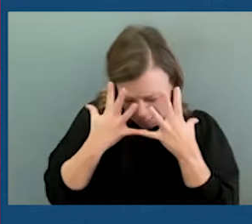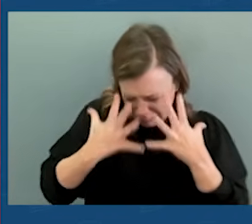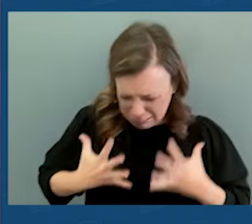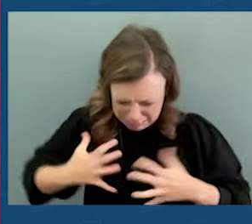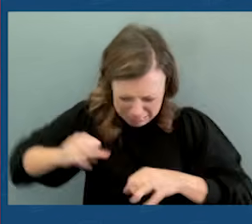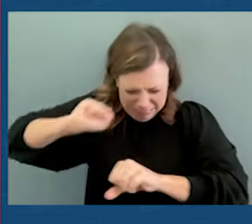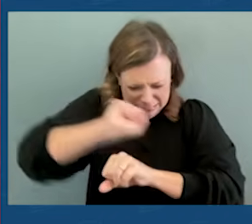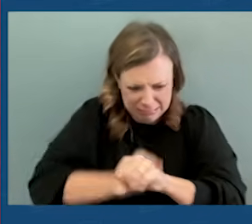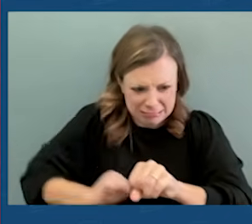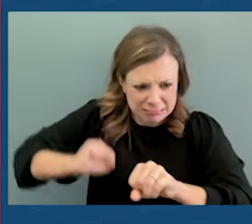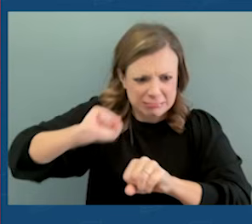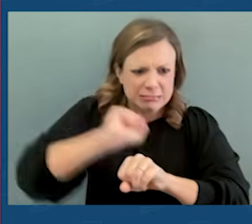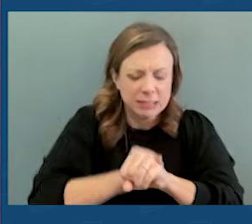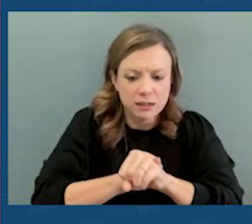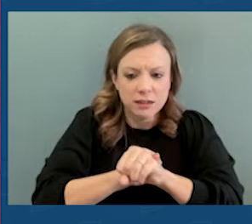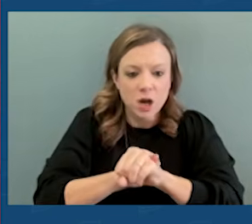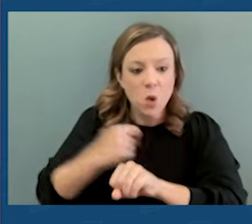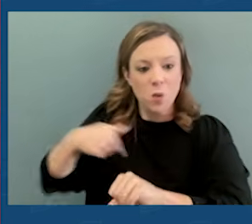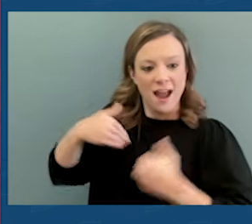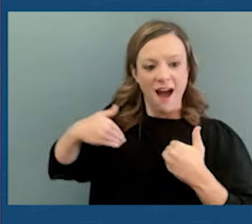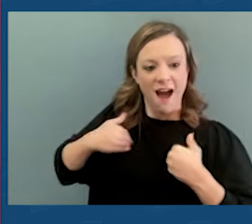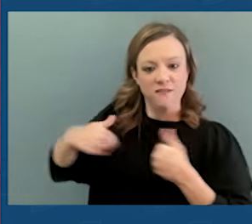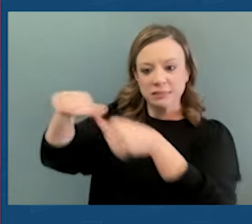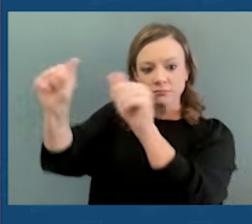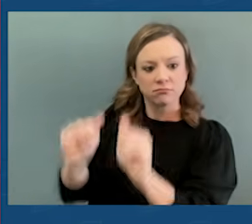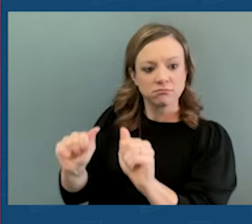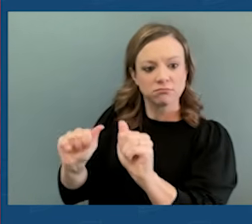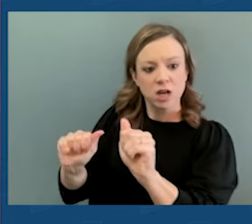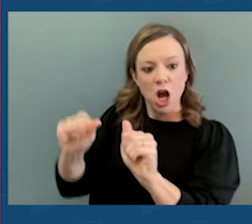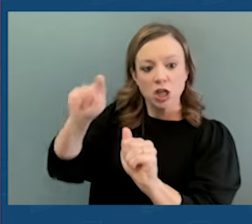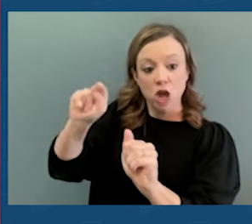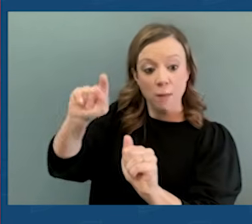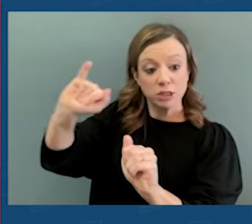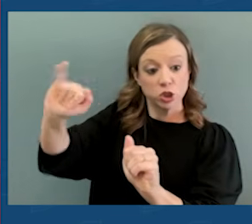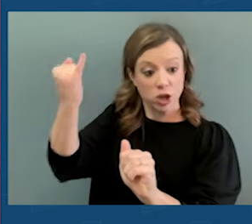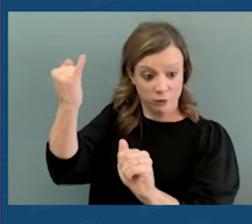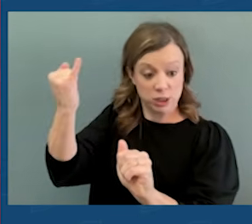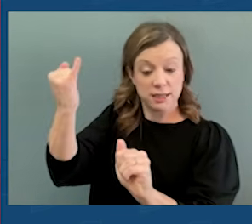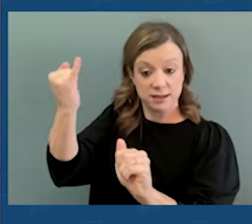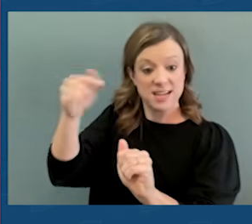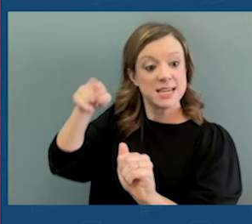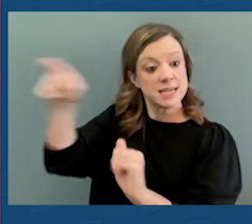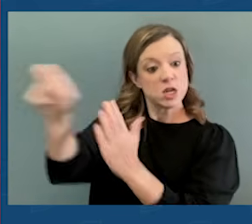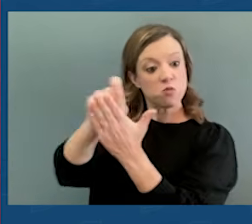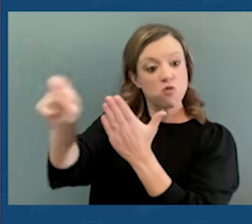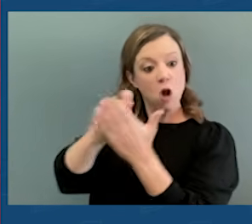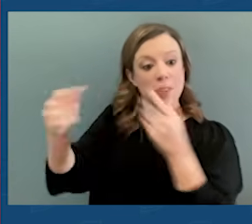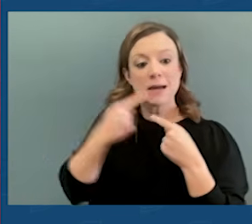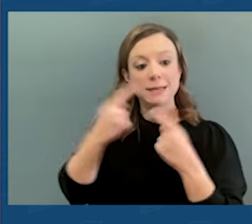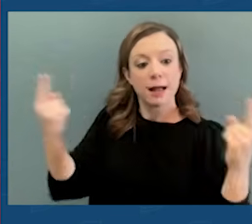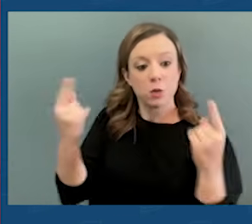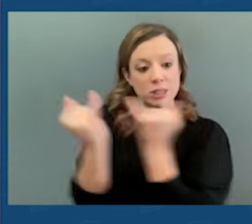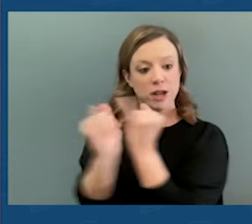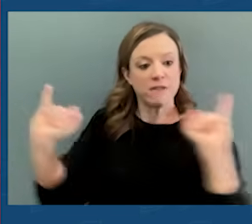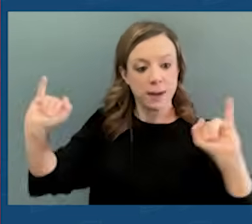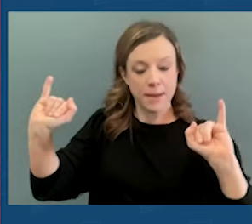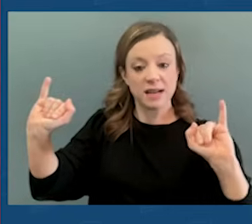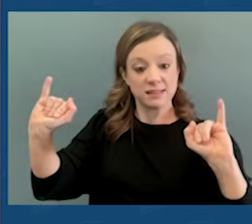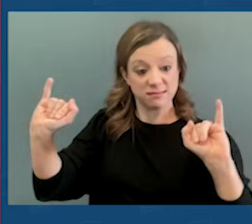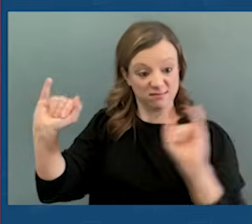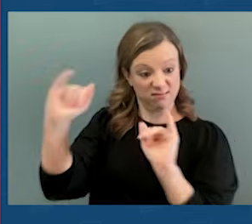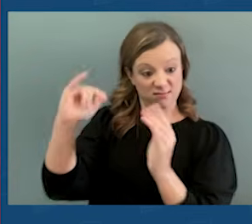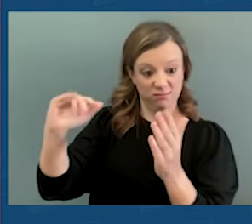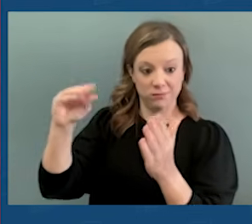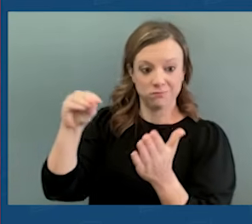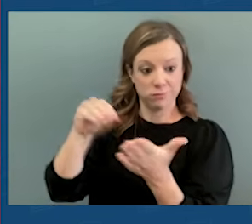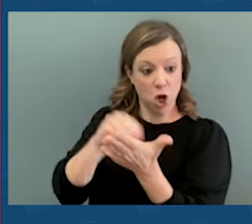over here, we have a statue of Thomas Jefferson. He wrote the Declaration of Independence. At the same time, he owned